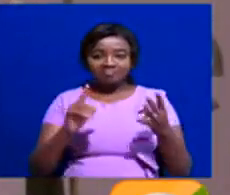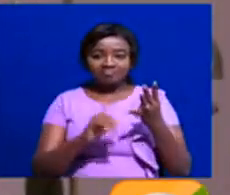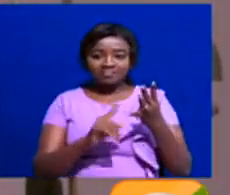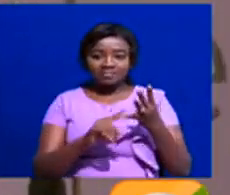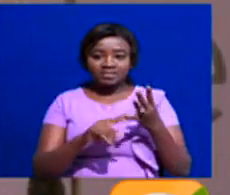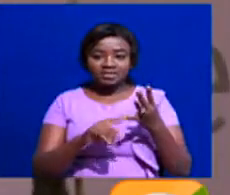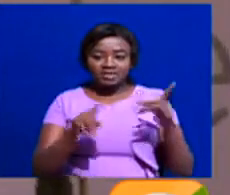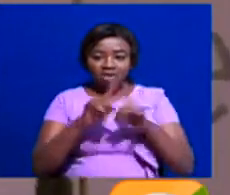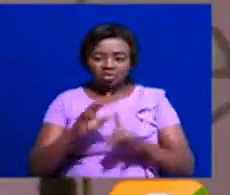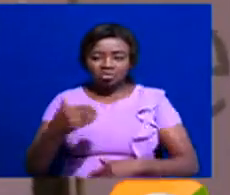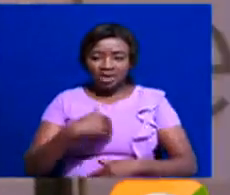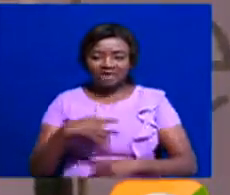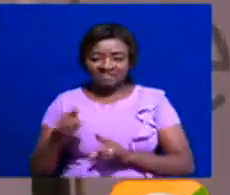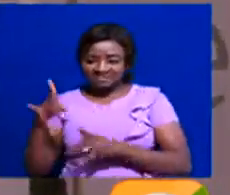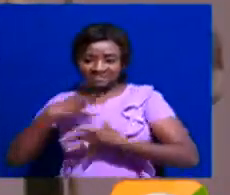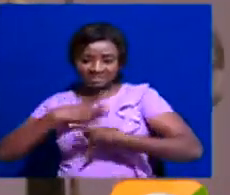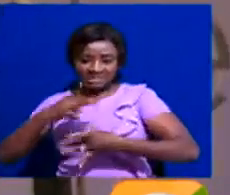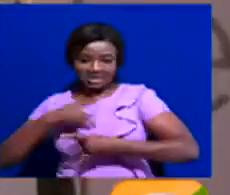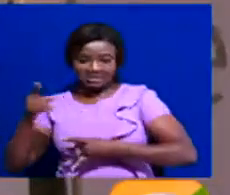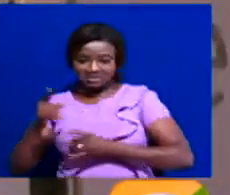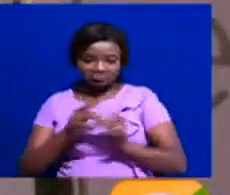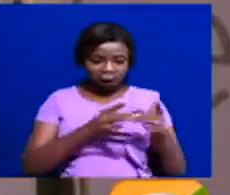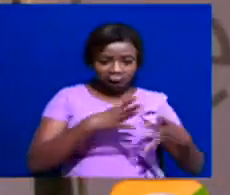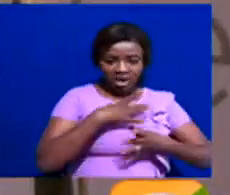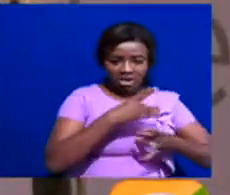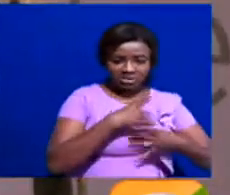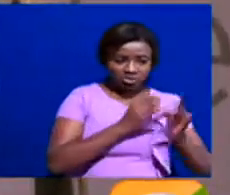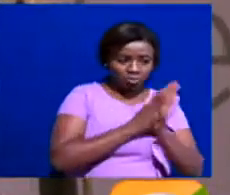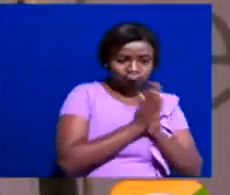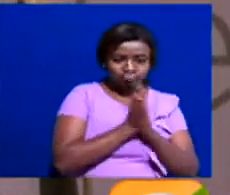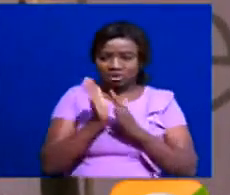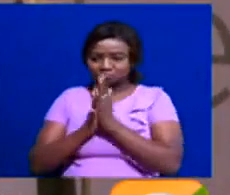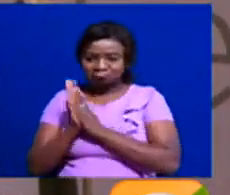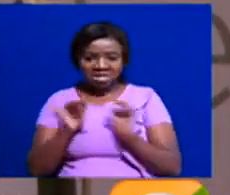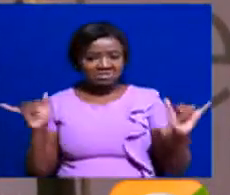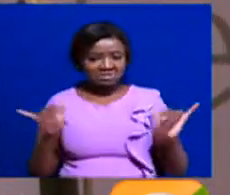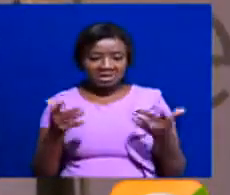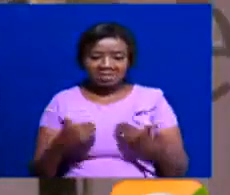also have same interests. And today we share that interest to be smart cities.